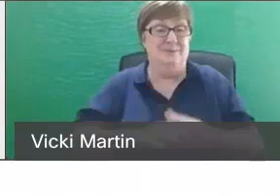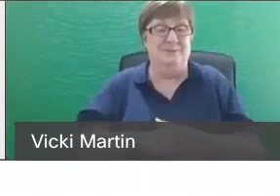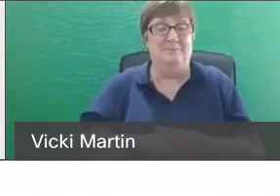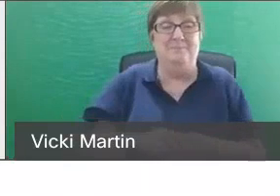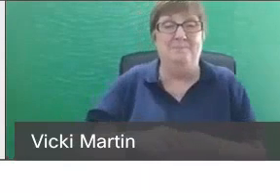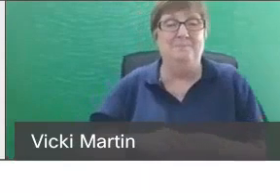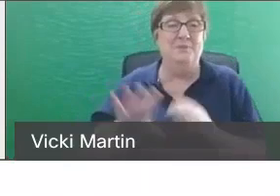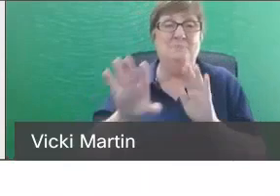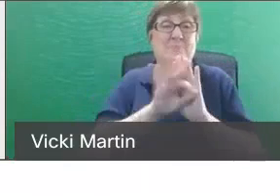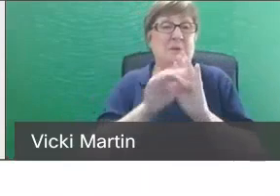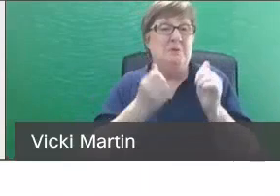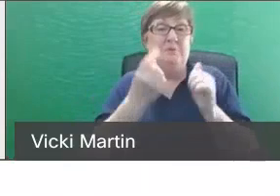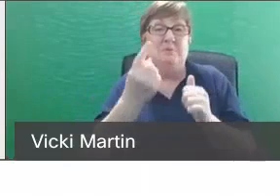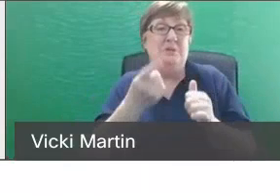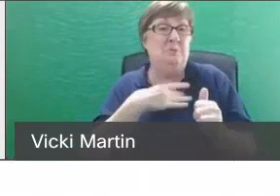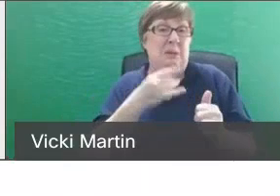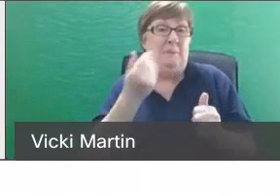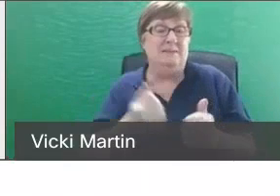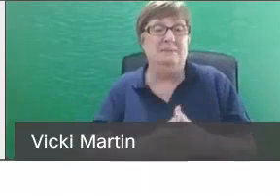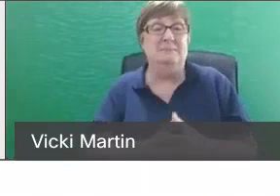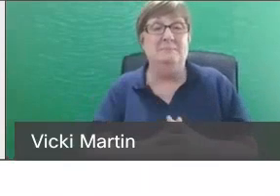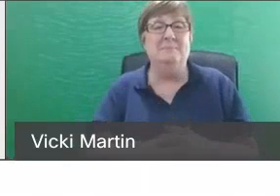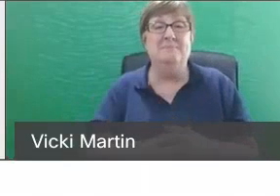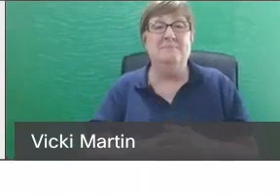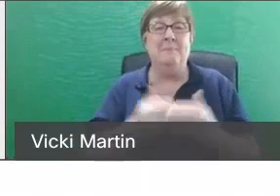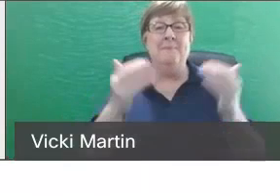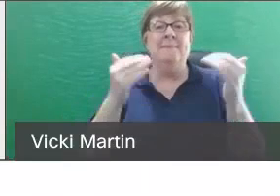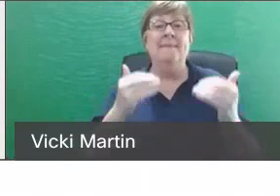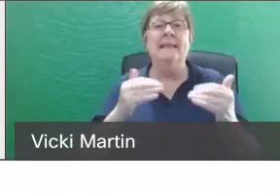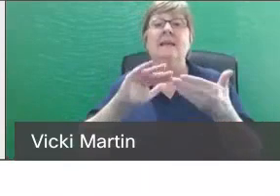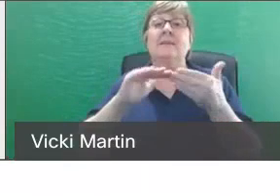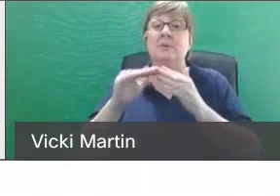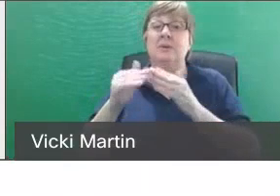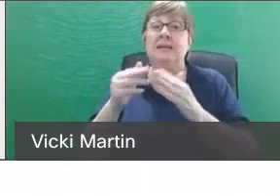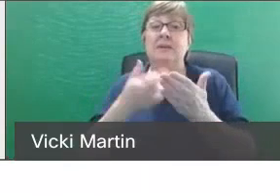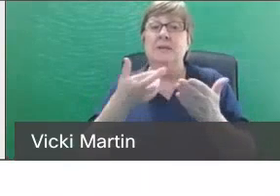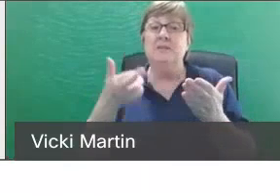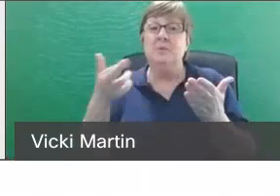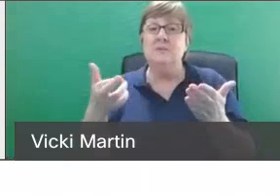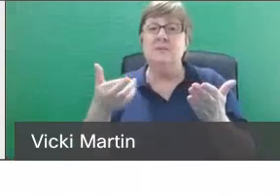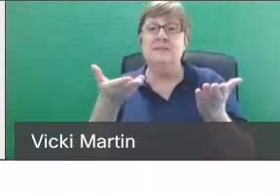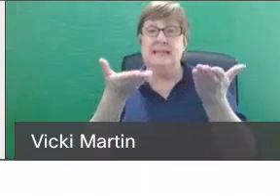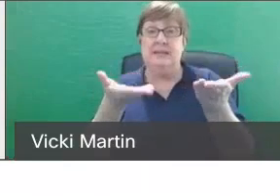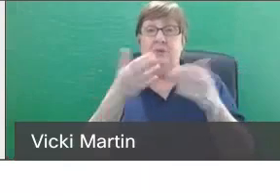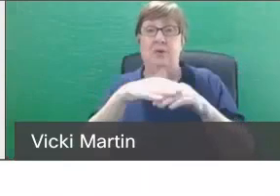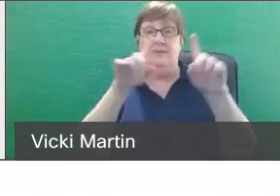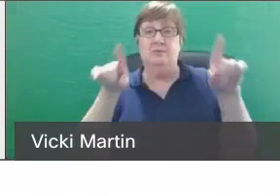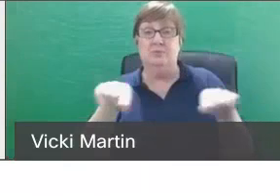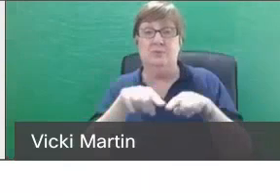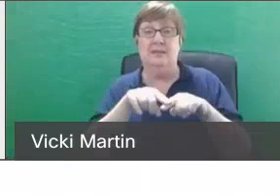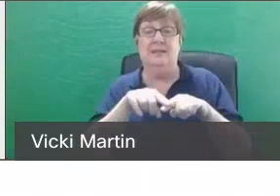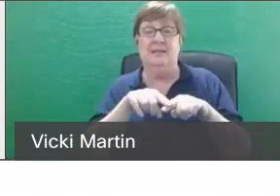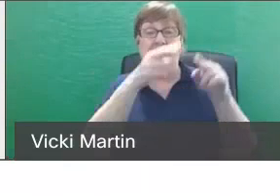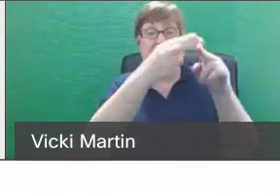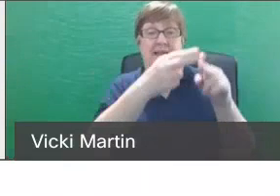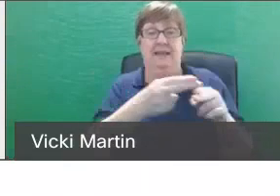These are a few community resources I would like students to try to take benefit from if they feel as if they can't come